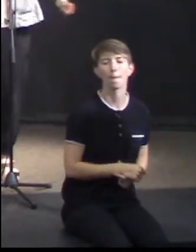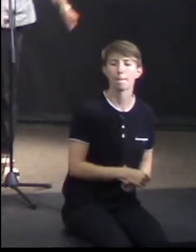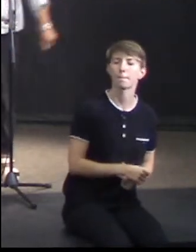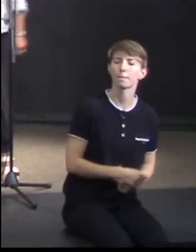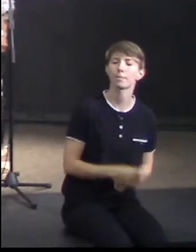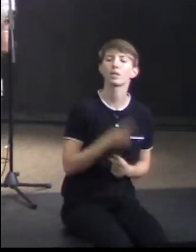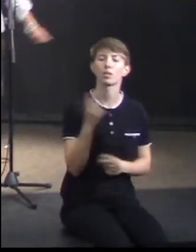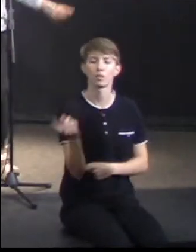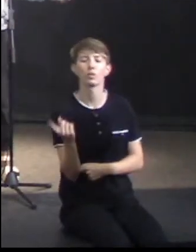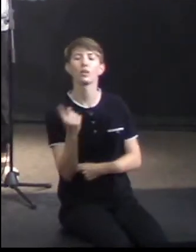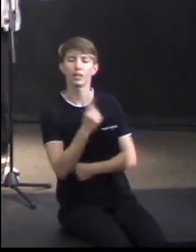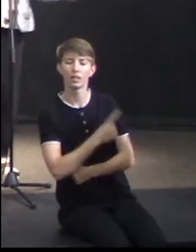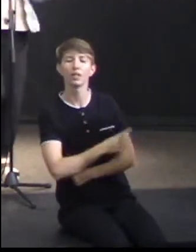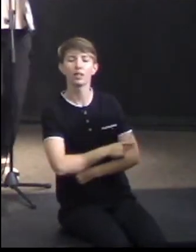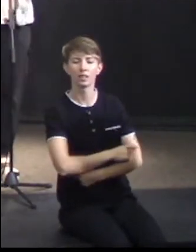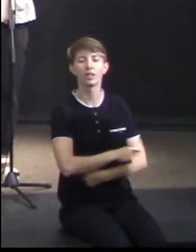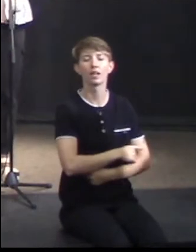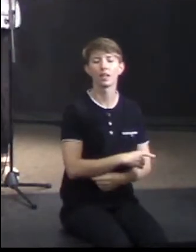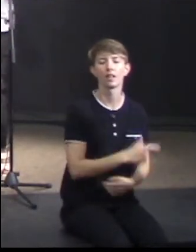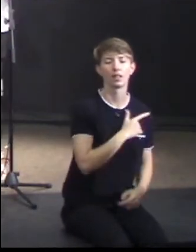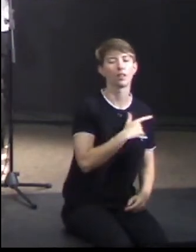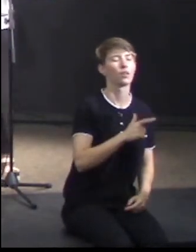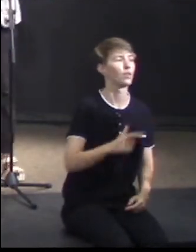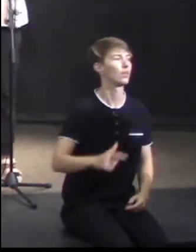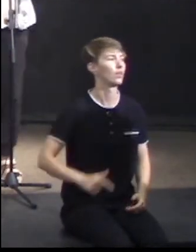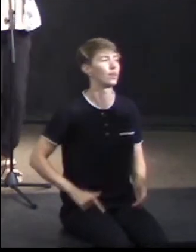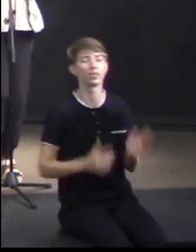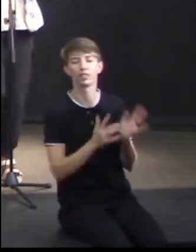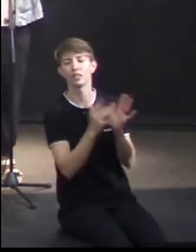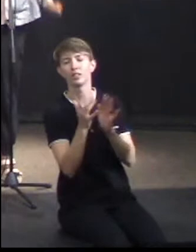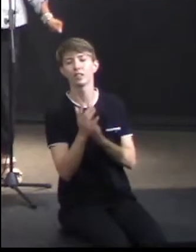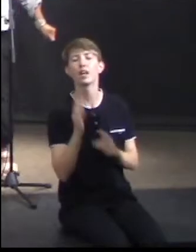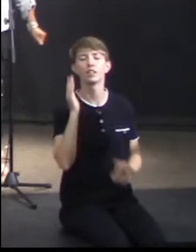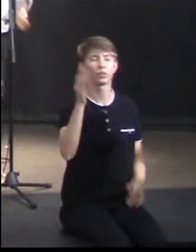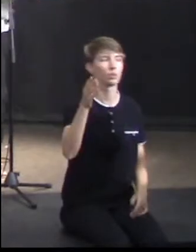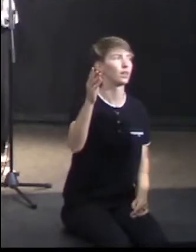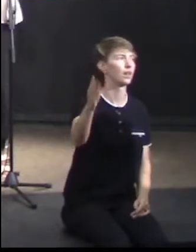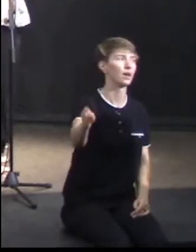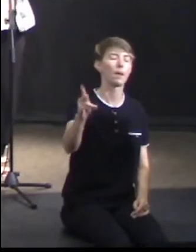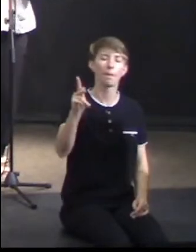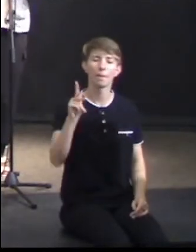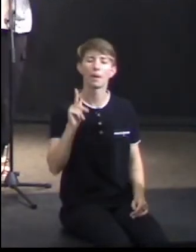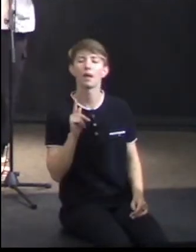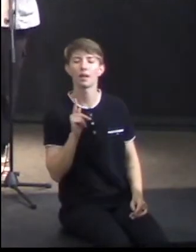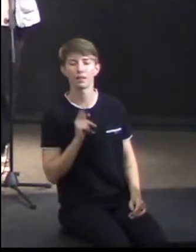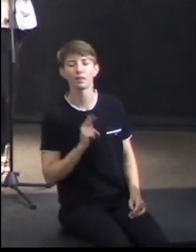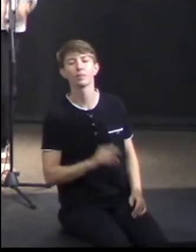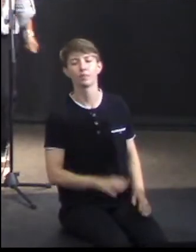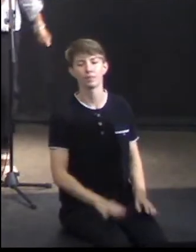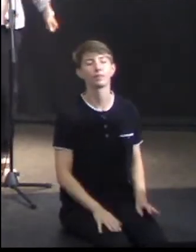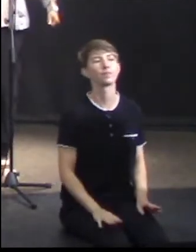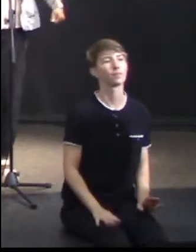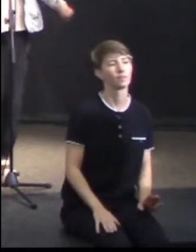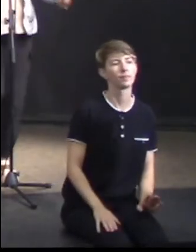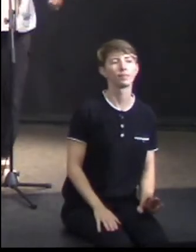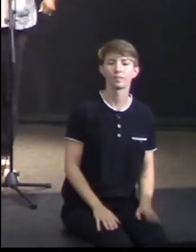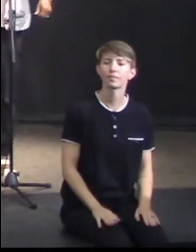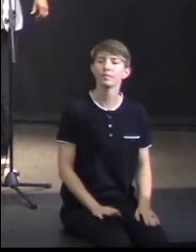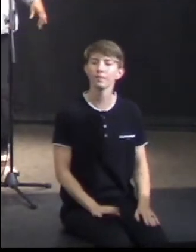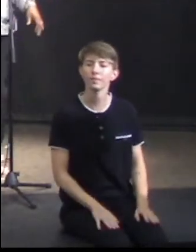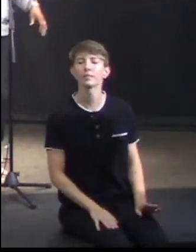utaboya. Sikurin wana hosi Yesu. Why not now. This is my favorite part. Let's dance with Jesus.